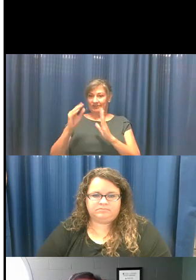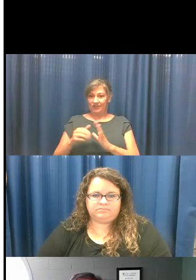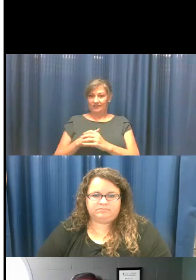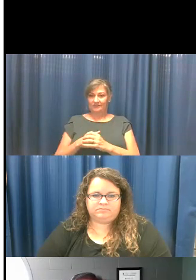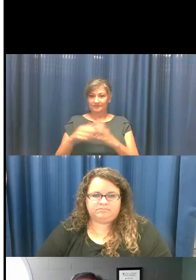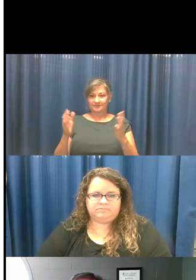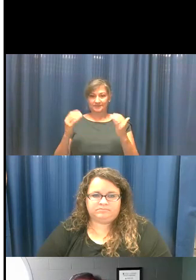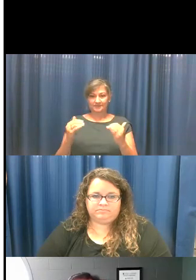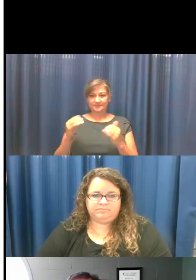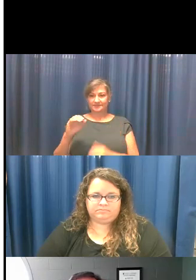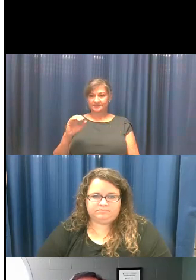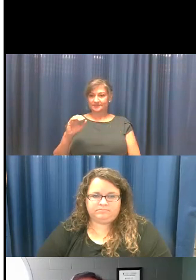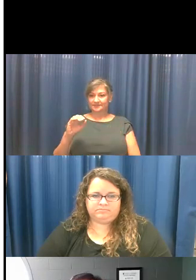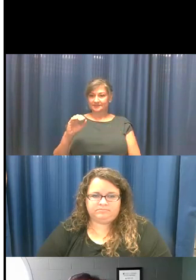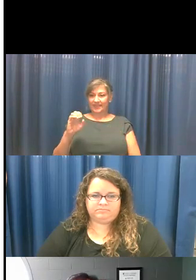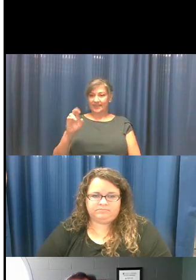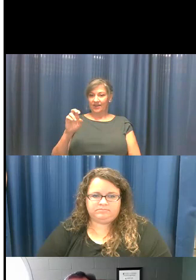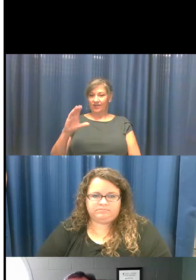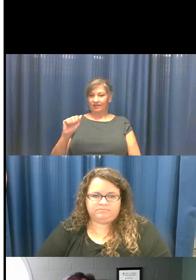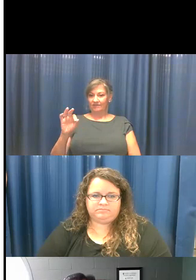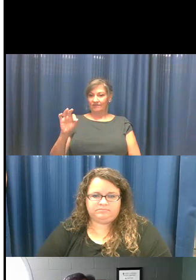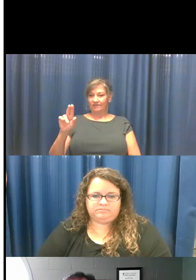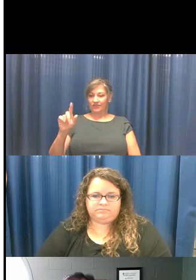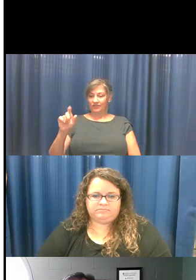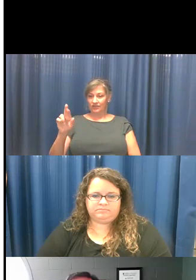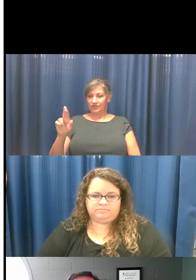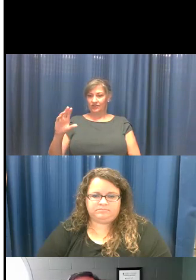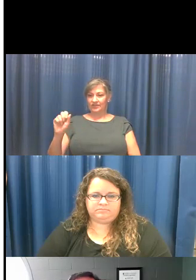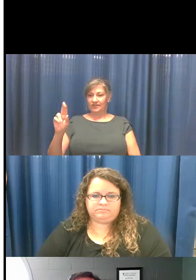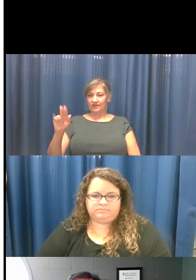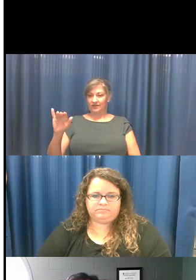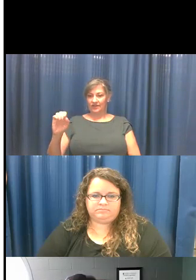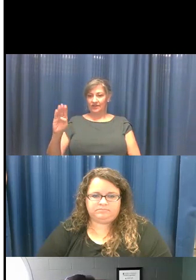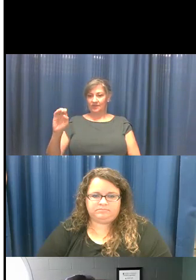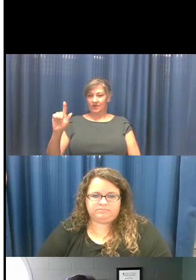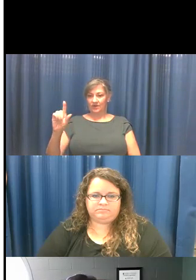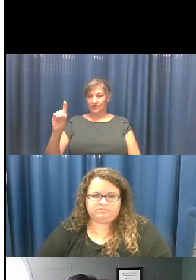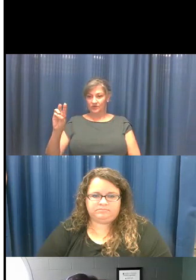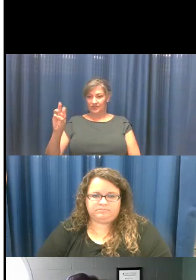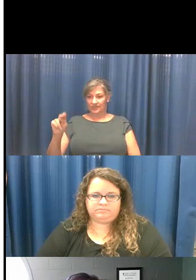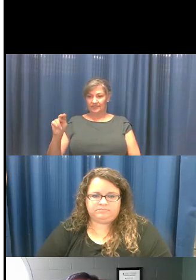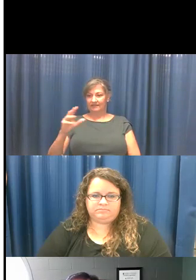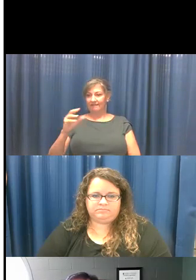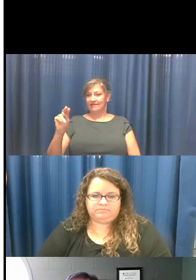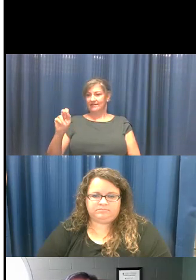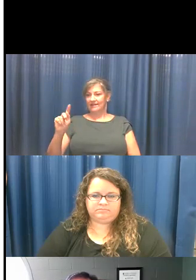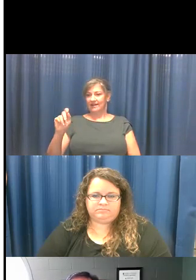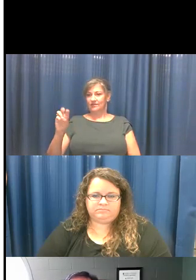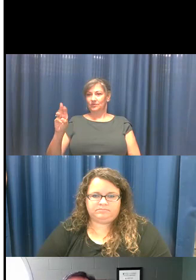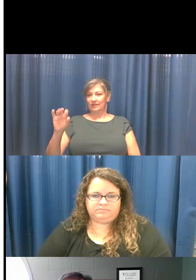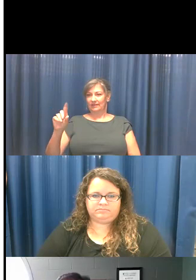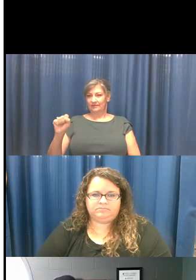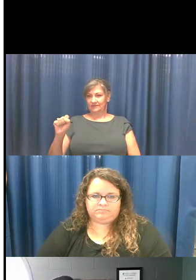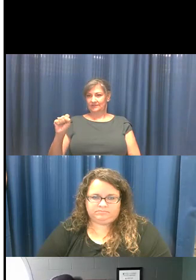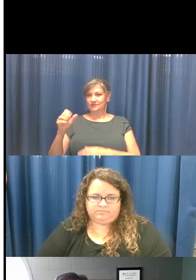Nate Wadman were among the Community College Systems Commitment to Excellence Award winners.